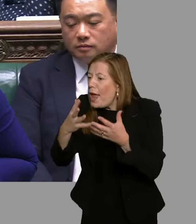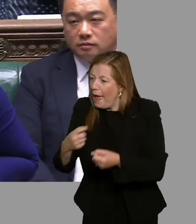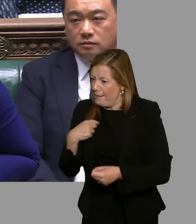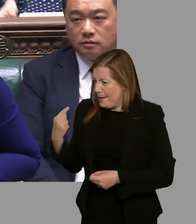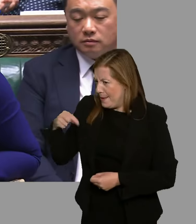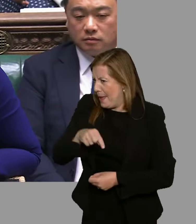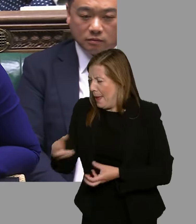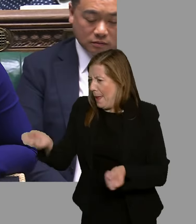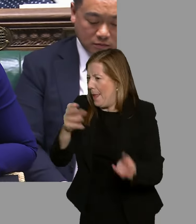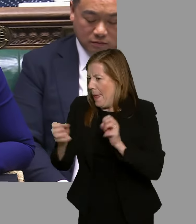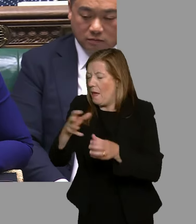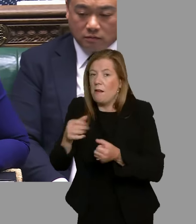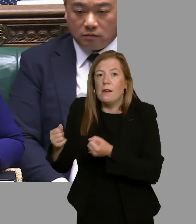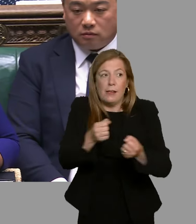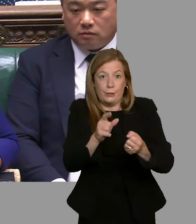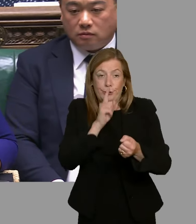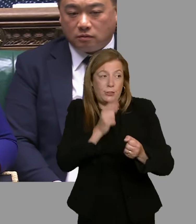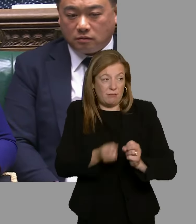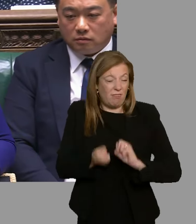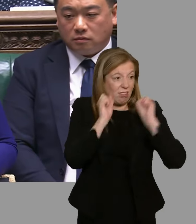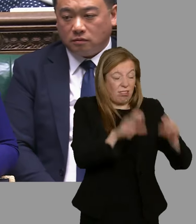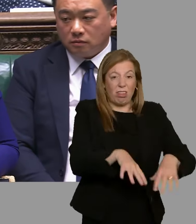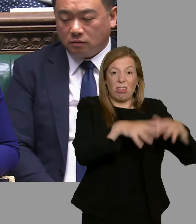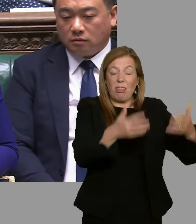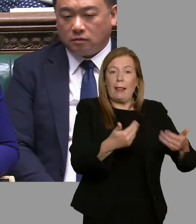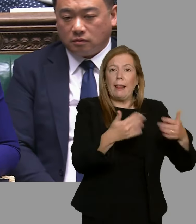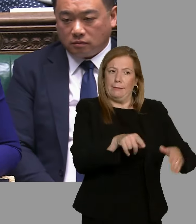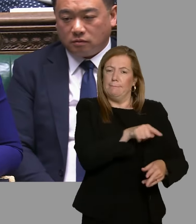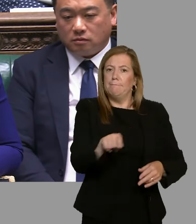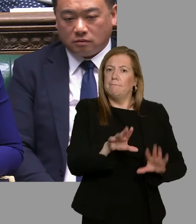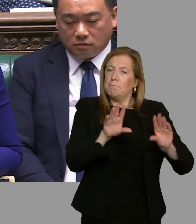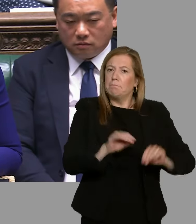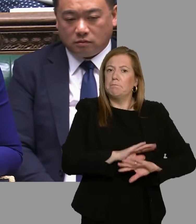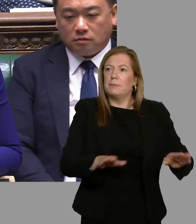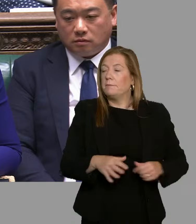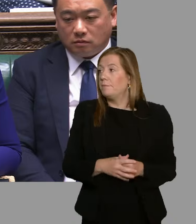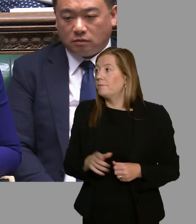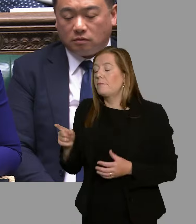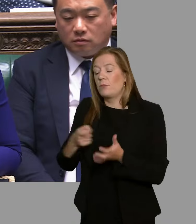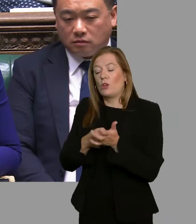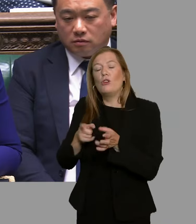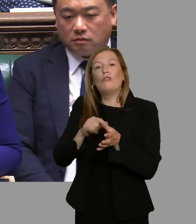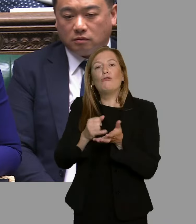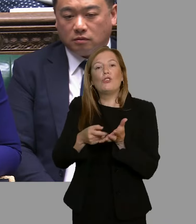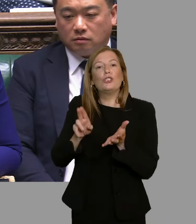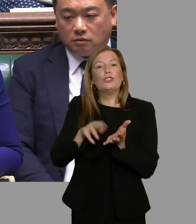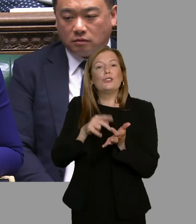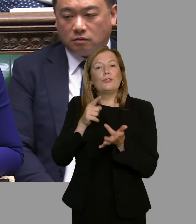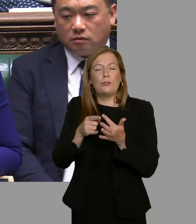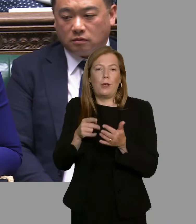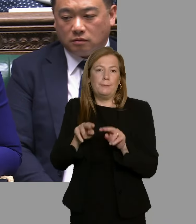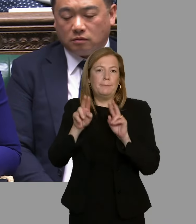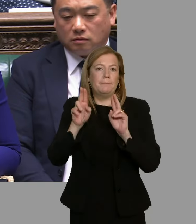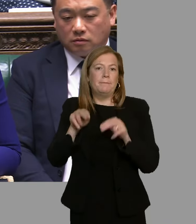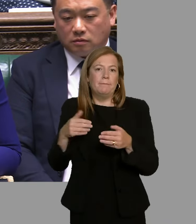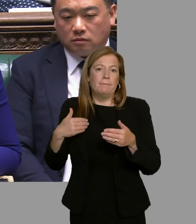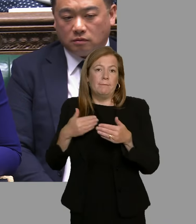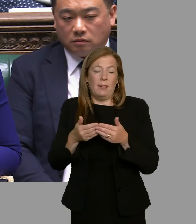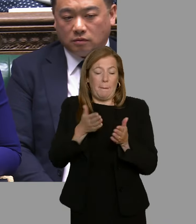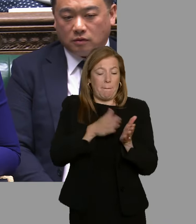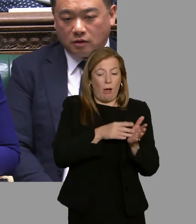If I may, Mr Speaker, Sir Roy Stone served 13 chief whips and prime ministers from Margaret Thatcher to Boris Johnson, and I'd like to pay tribute to